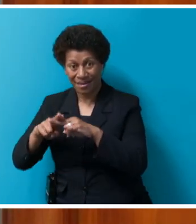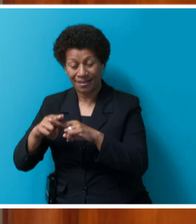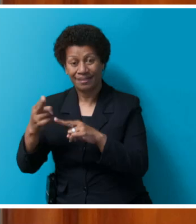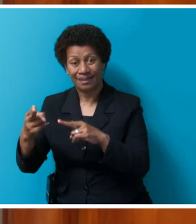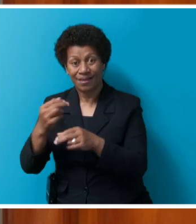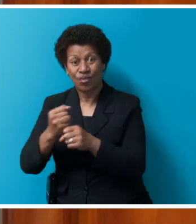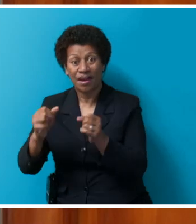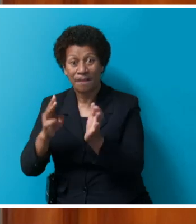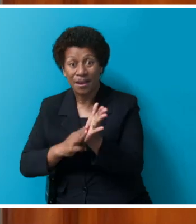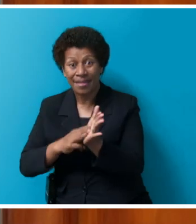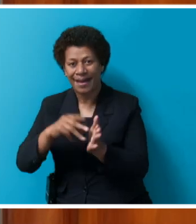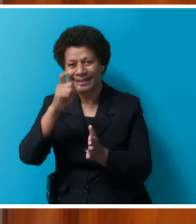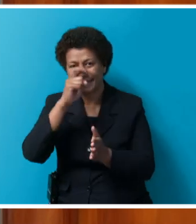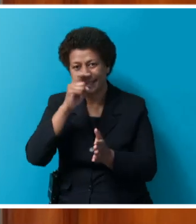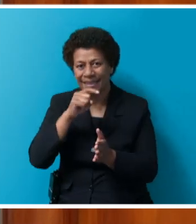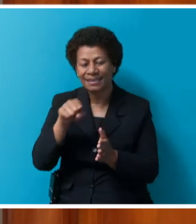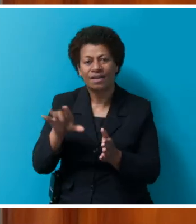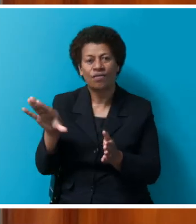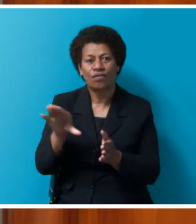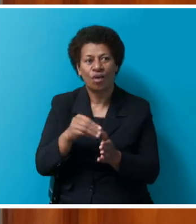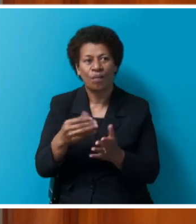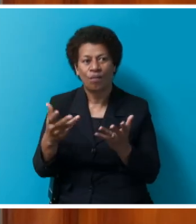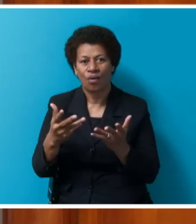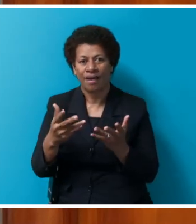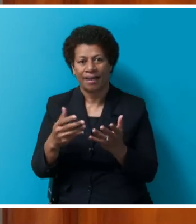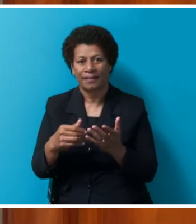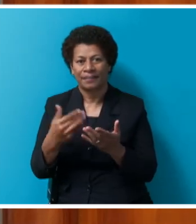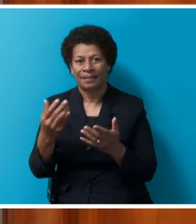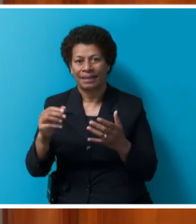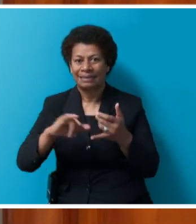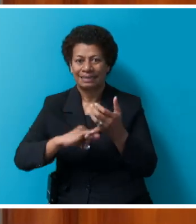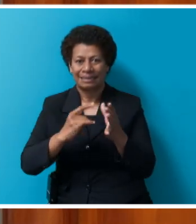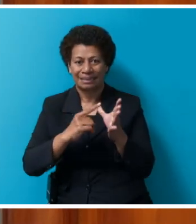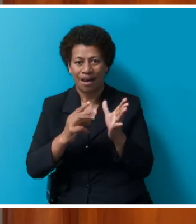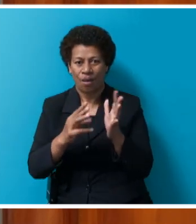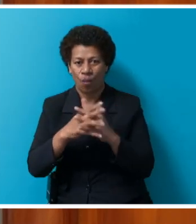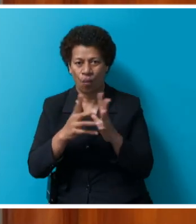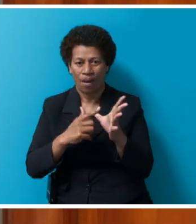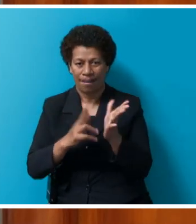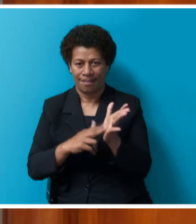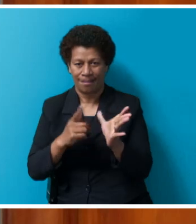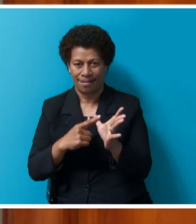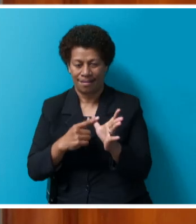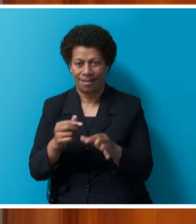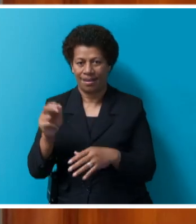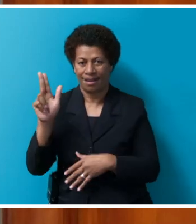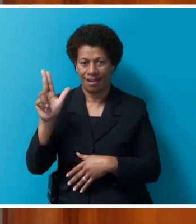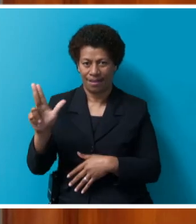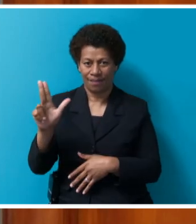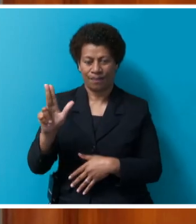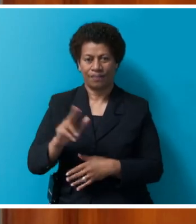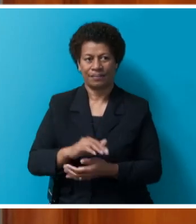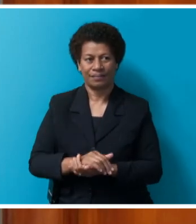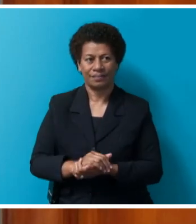are sisters, both hailing from the Yavusa of Sawana in Vanombalahu in Laos. Further anchoring me to that